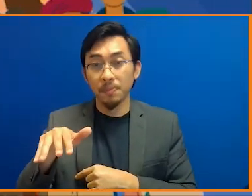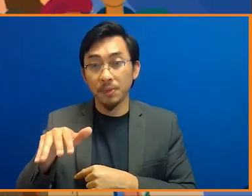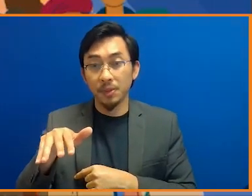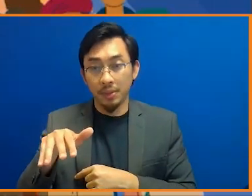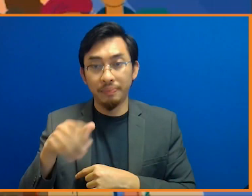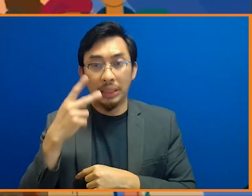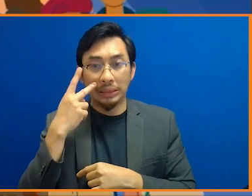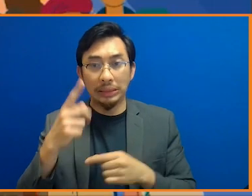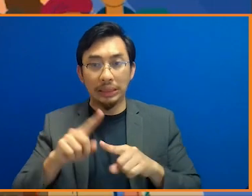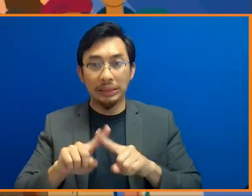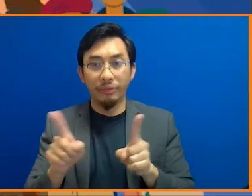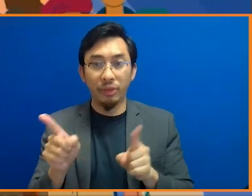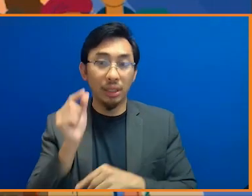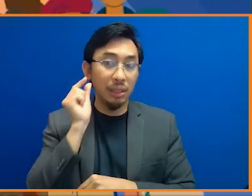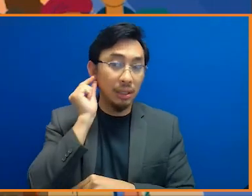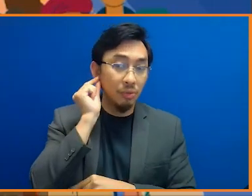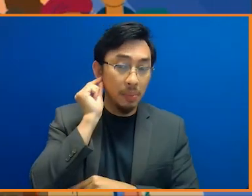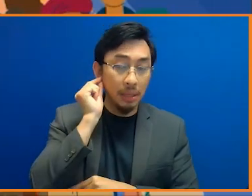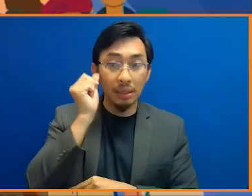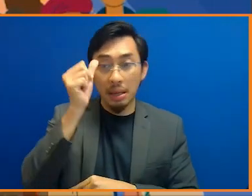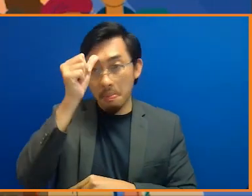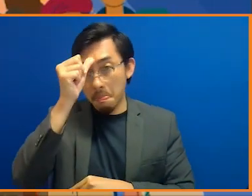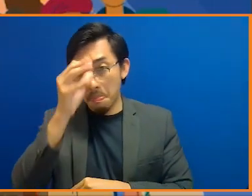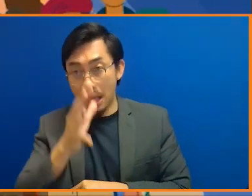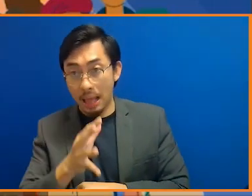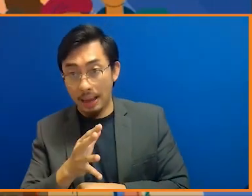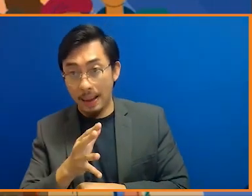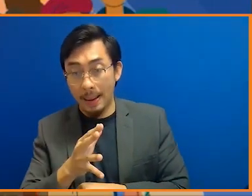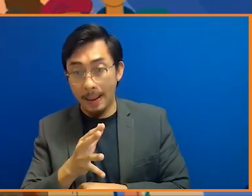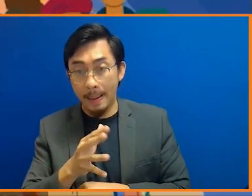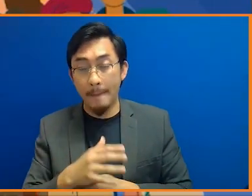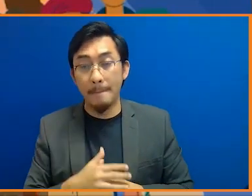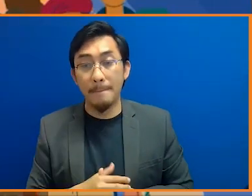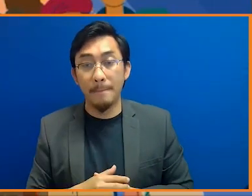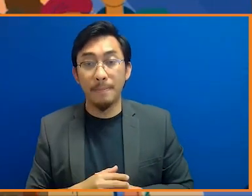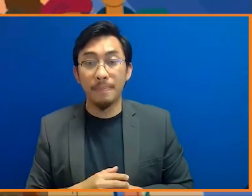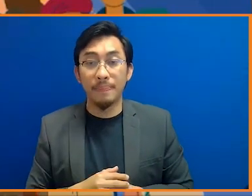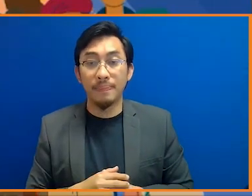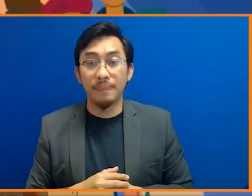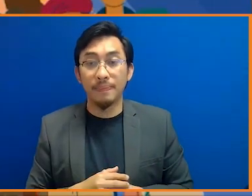the population, we see that big difference between female and male